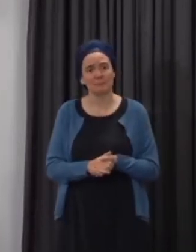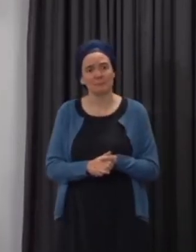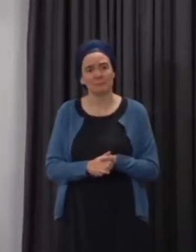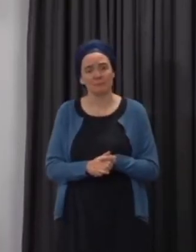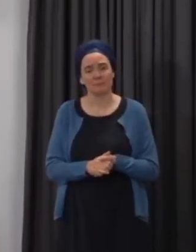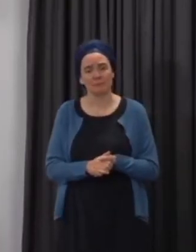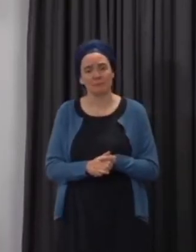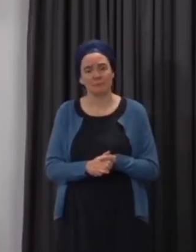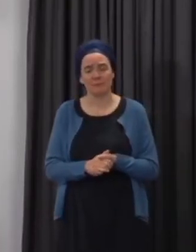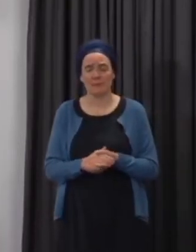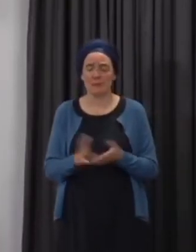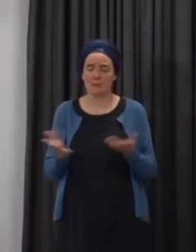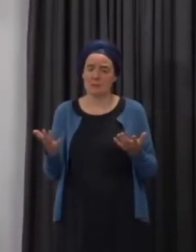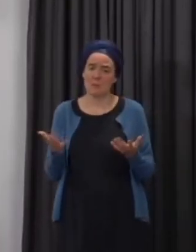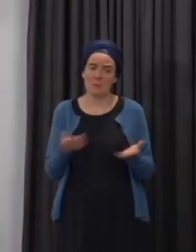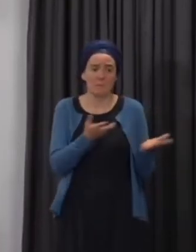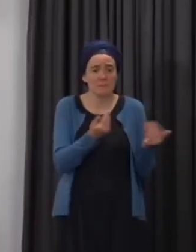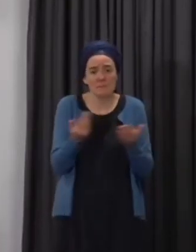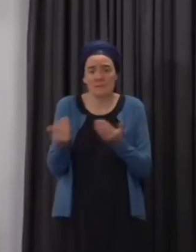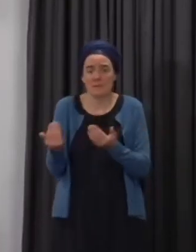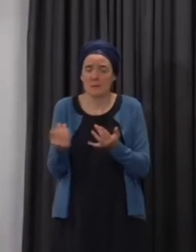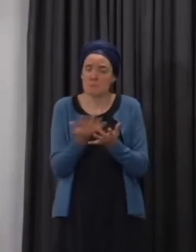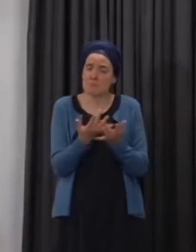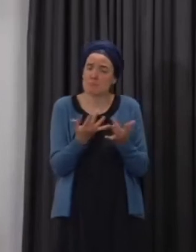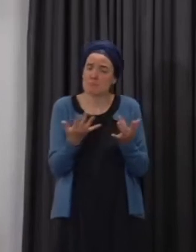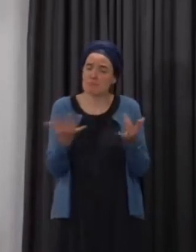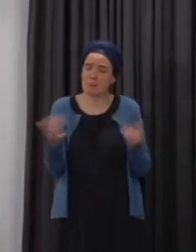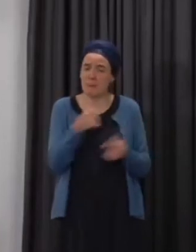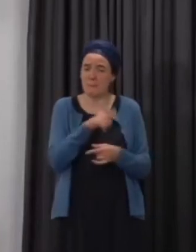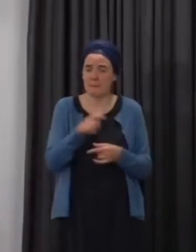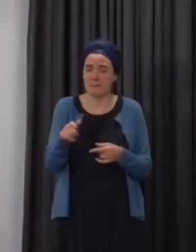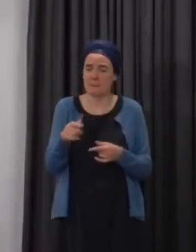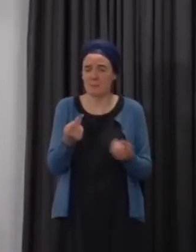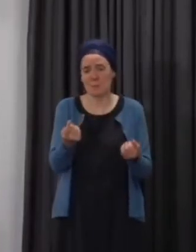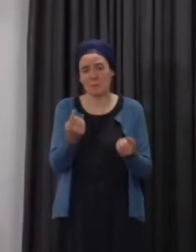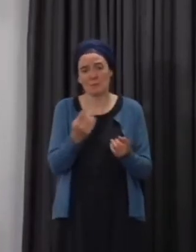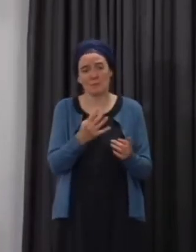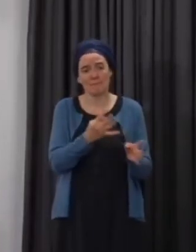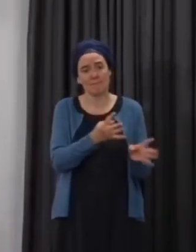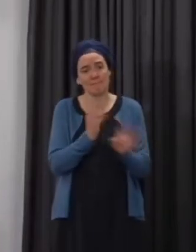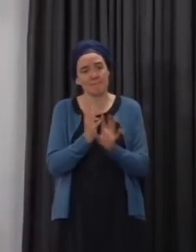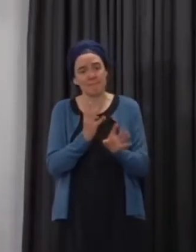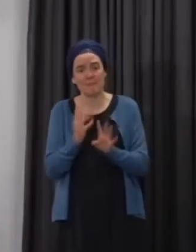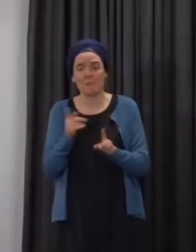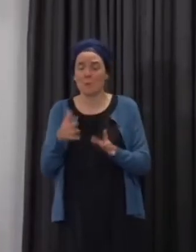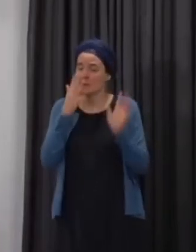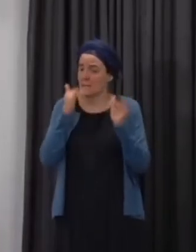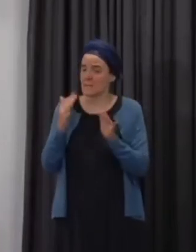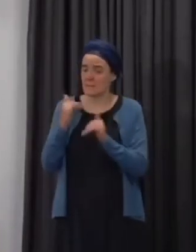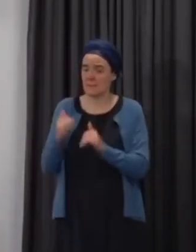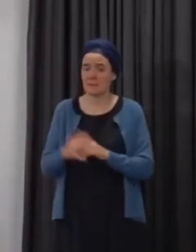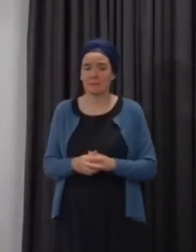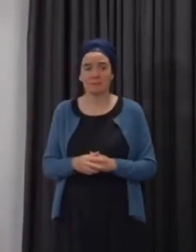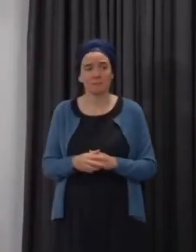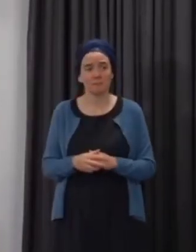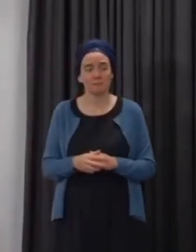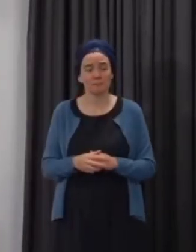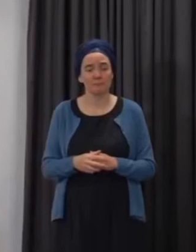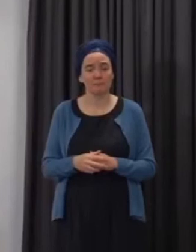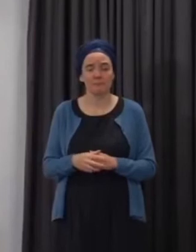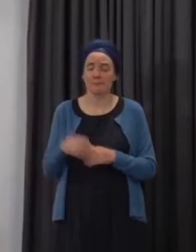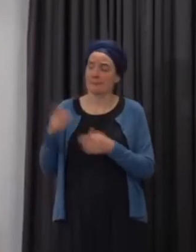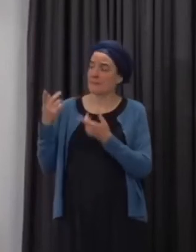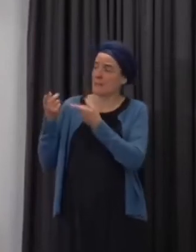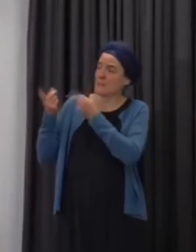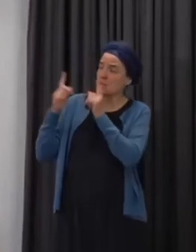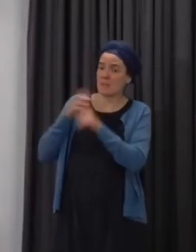people to come forward for testing. And it's important that chief medical officers are able to advise freely and